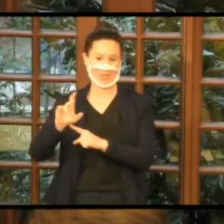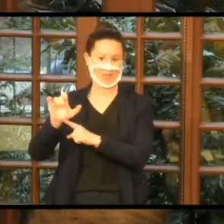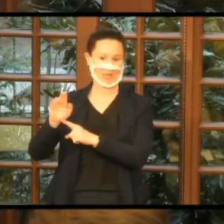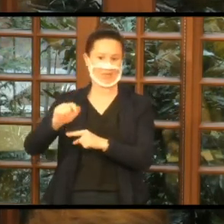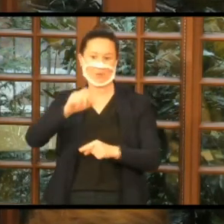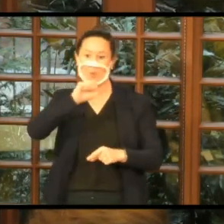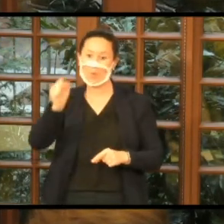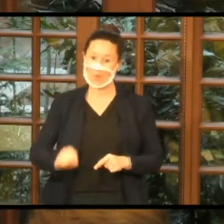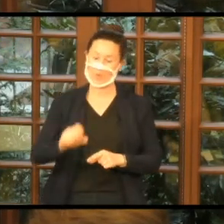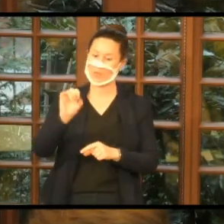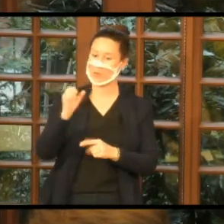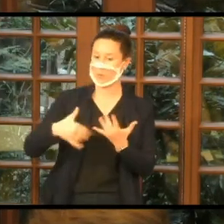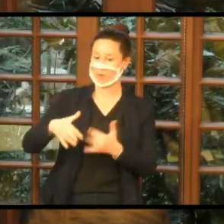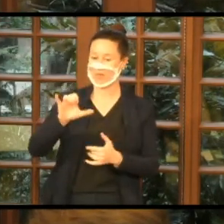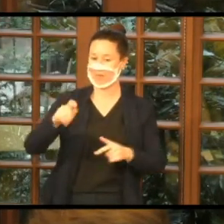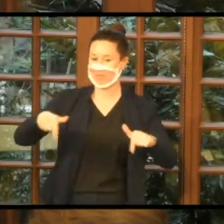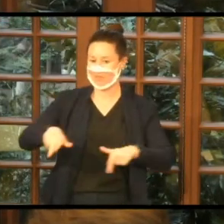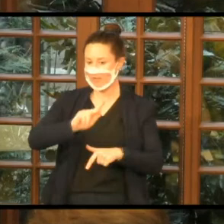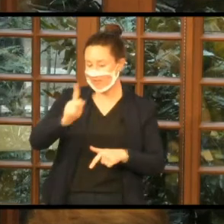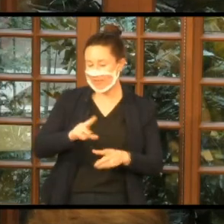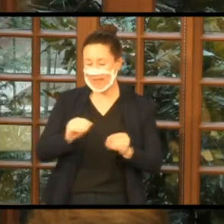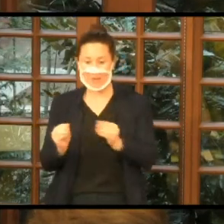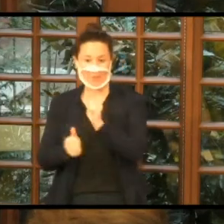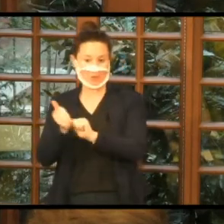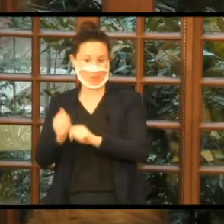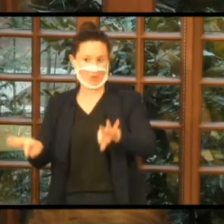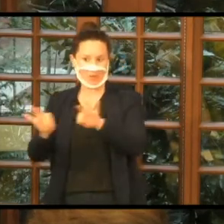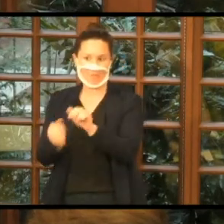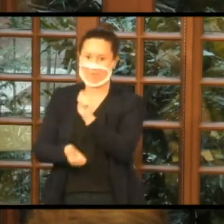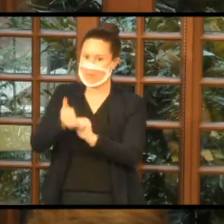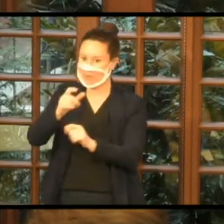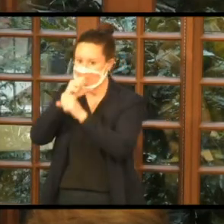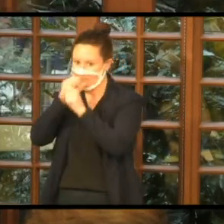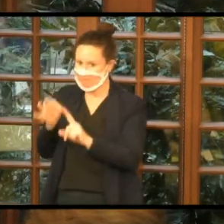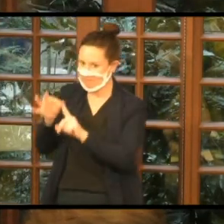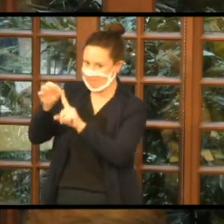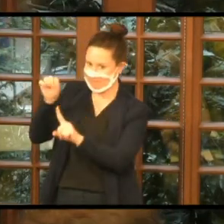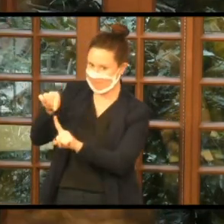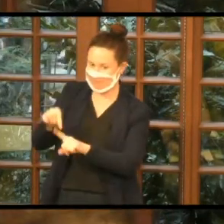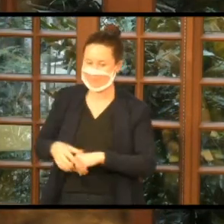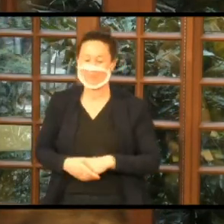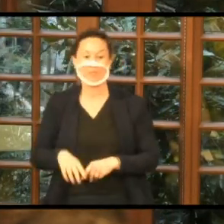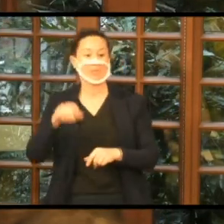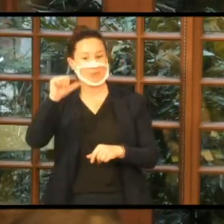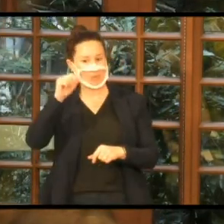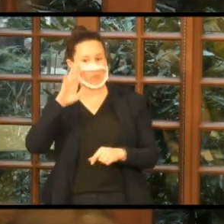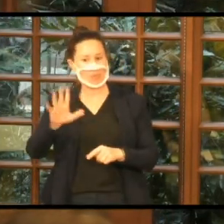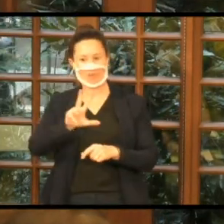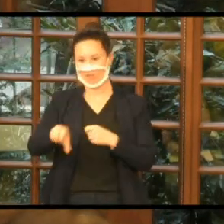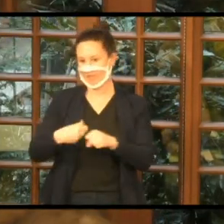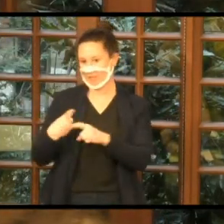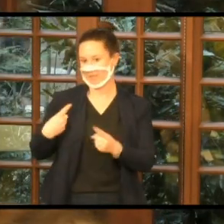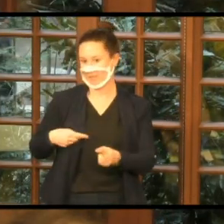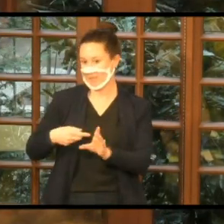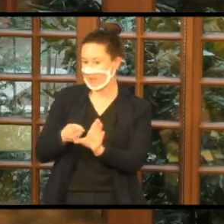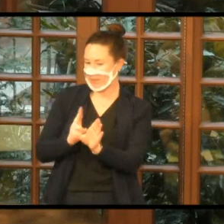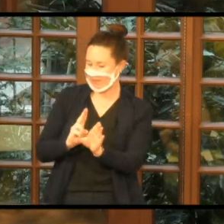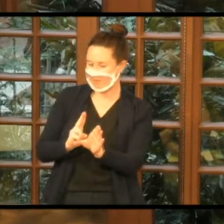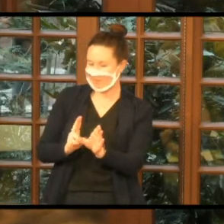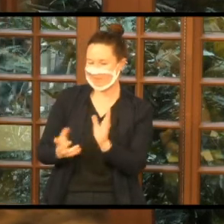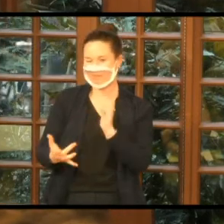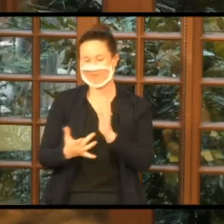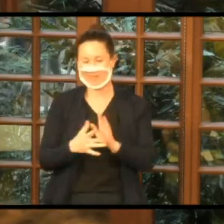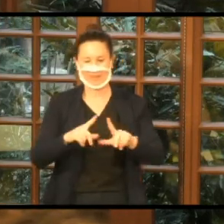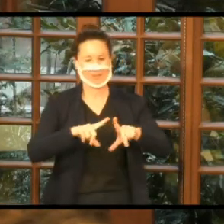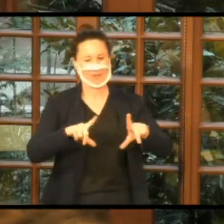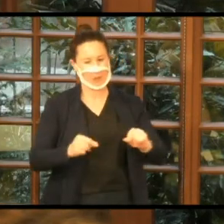social club, and more importantly, its most exclusive. Tomorrow, it will be 3 years since I quit. Technically, the deck is